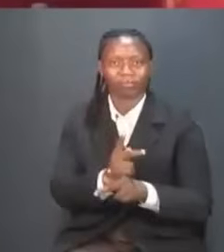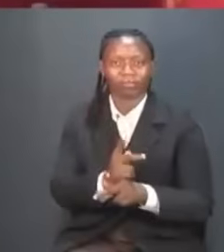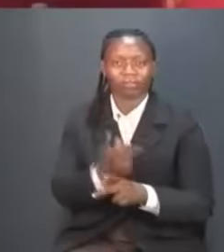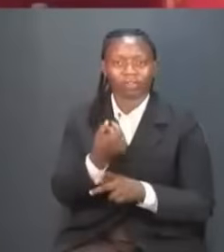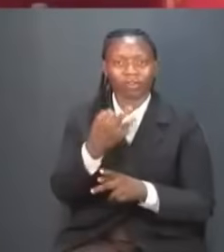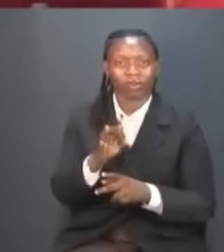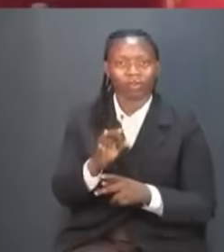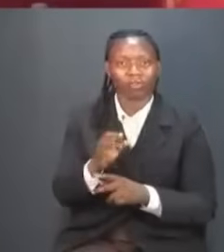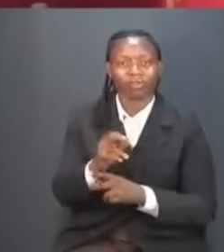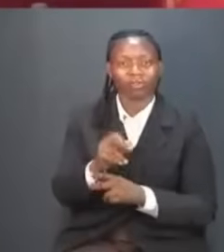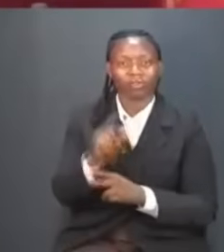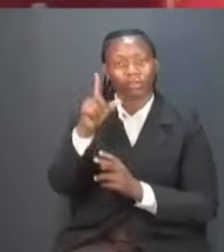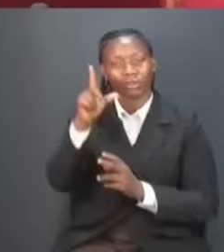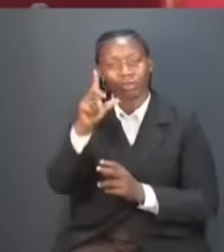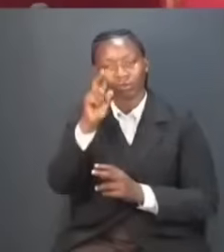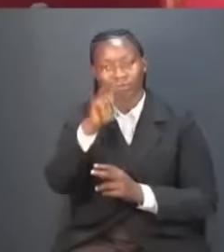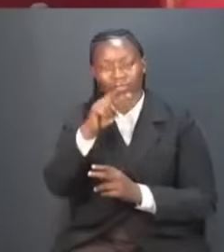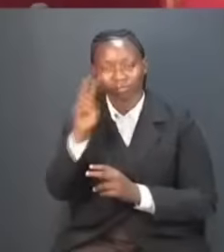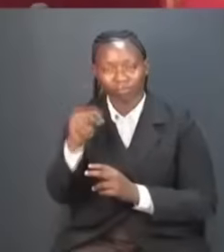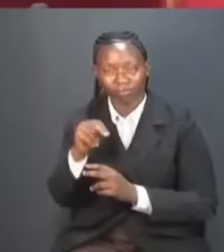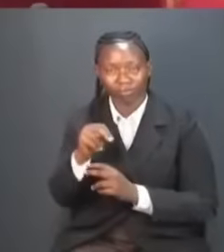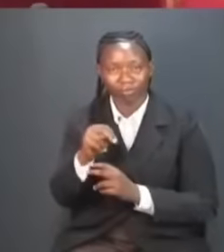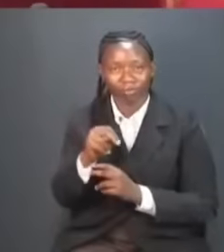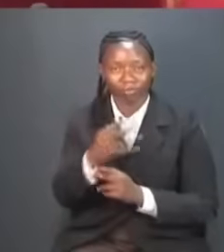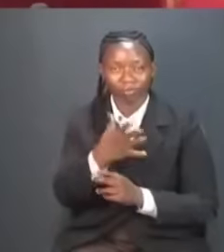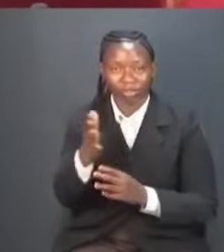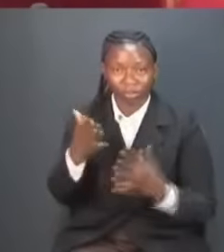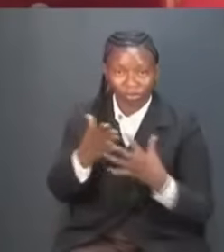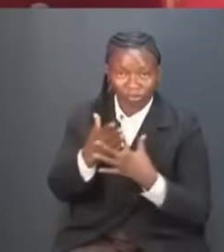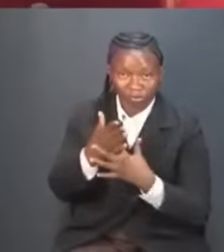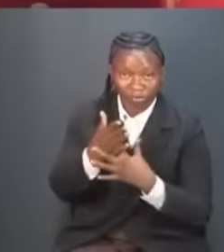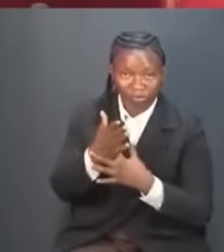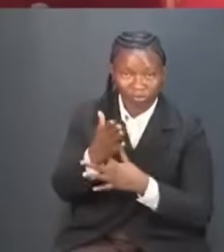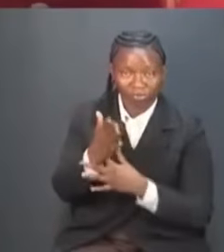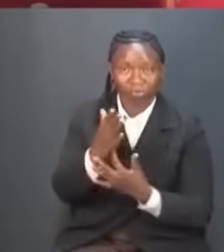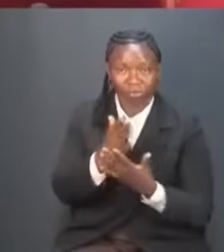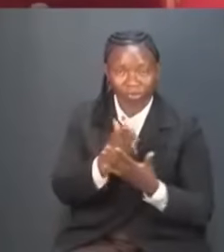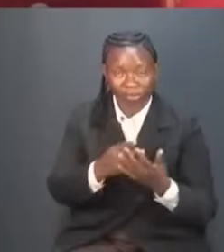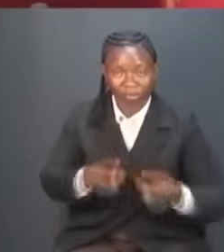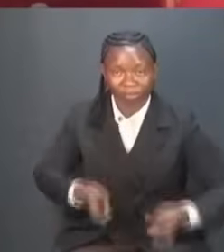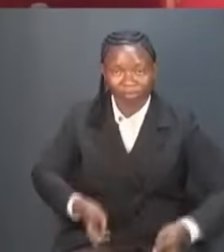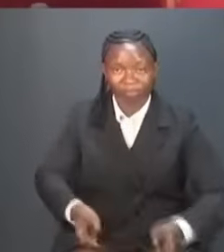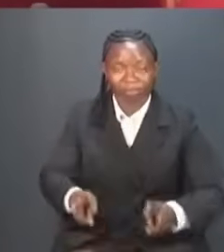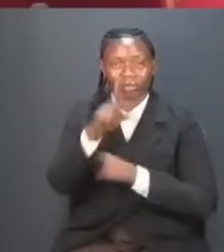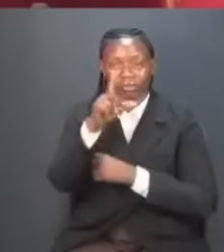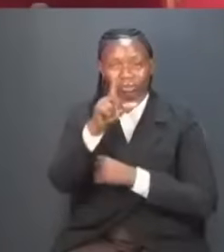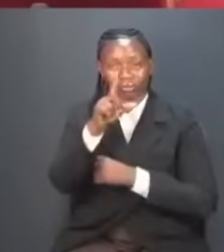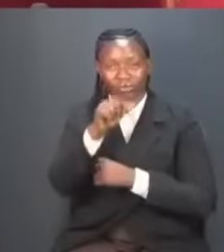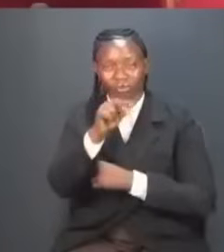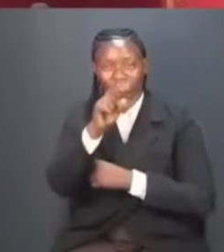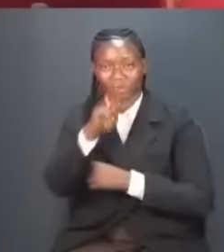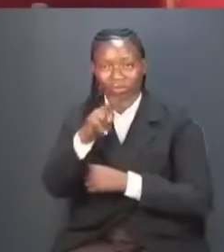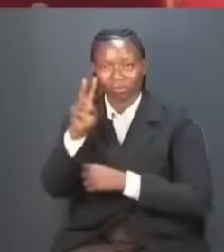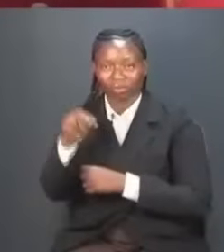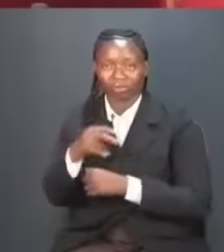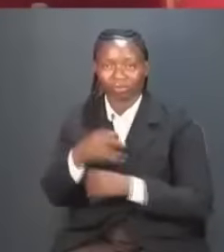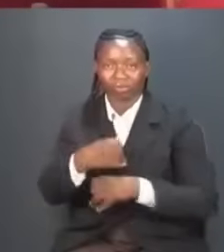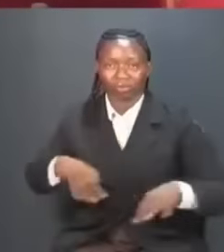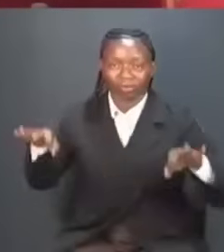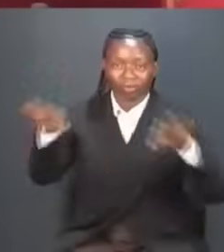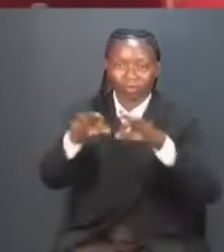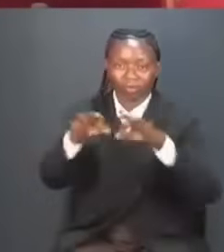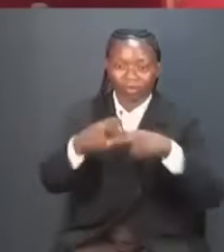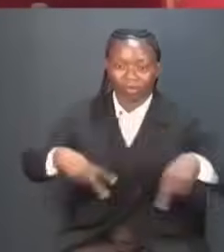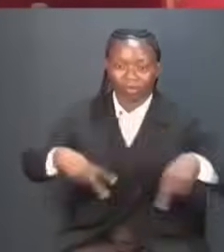of 22 priority commodities through targeted interventions, including, and Mr. Speaker, the